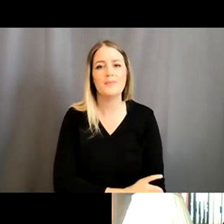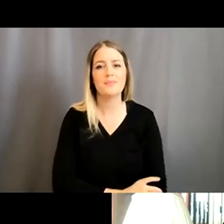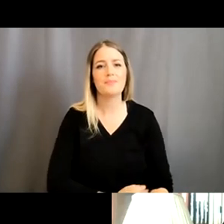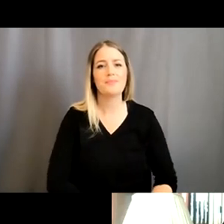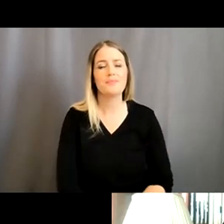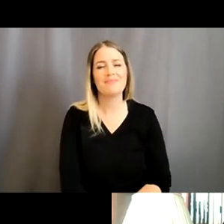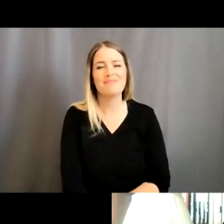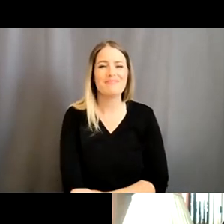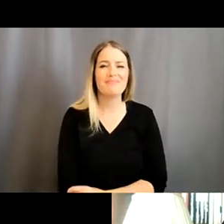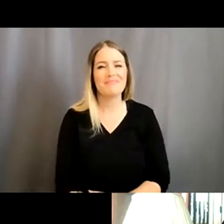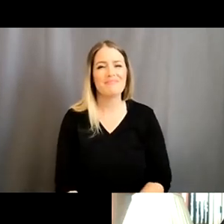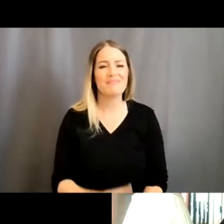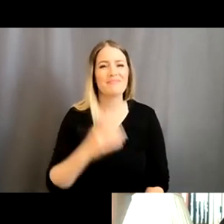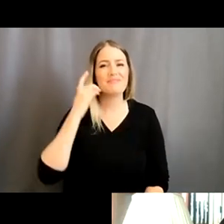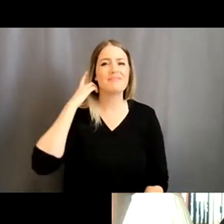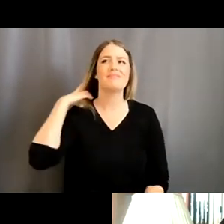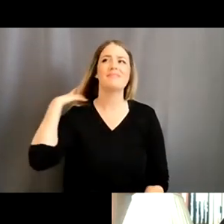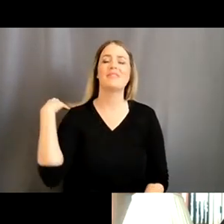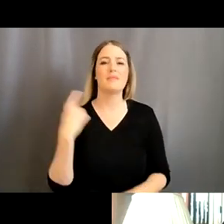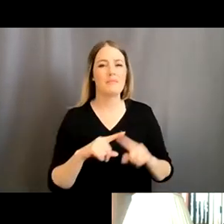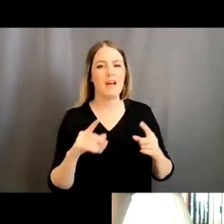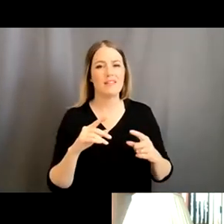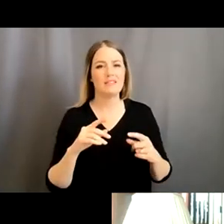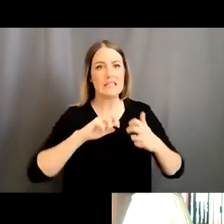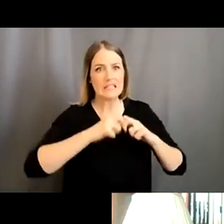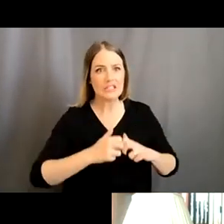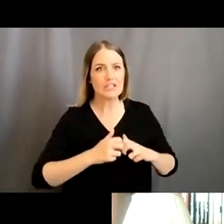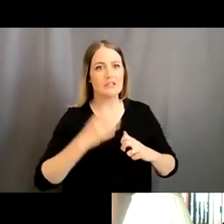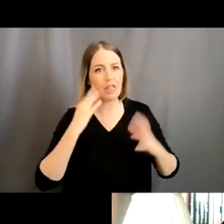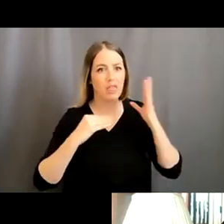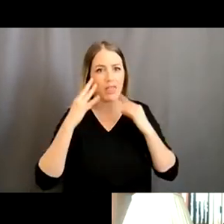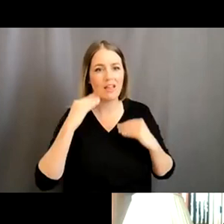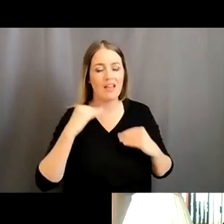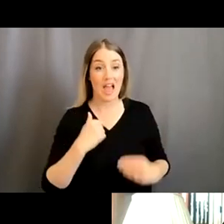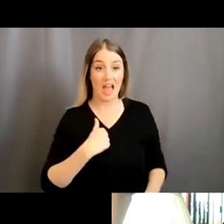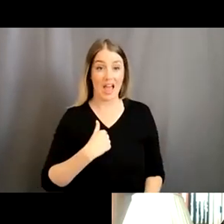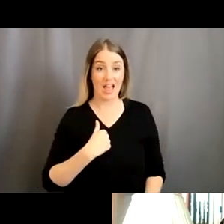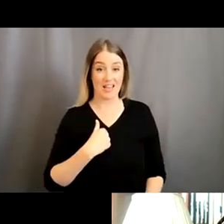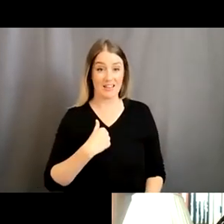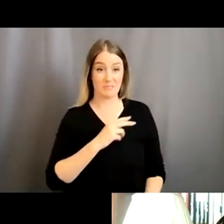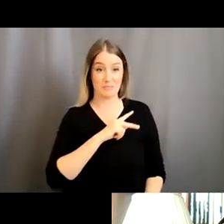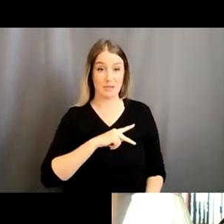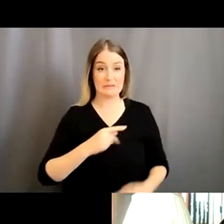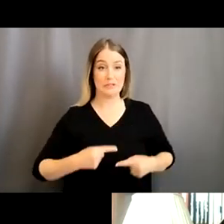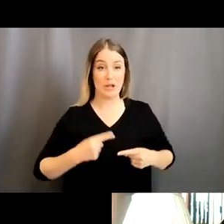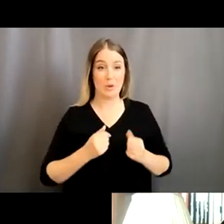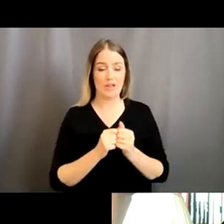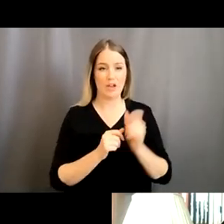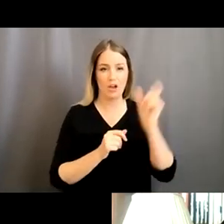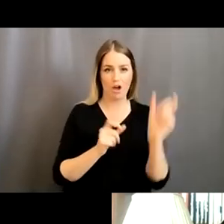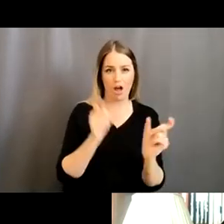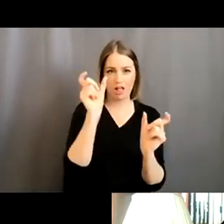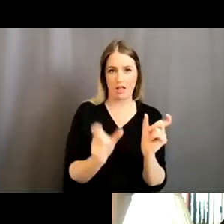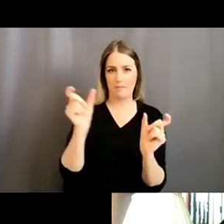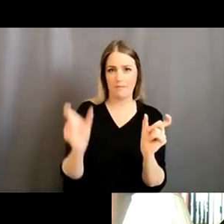But you run into all of these issues, and I've been personally struggling with columns when we have a lot